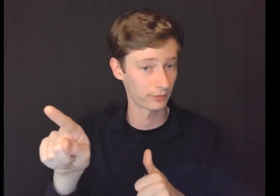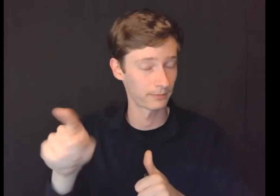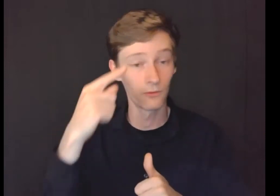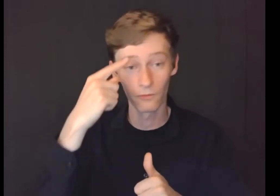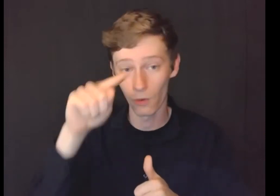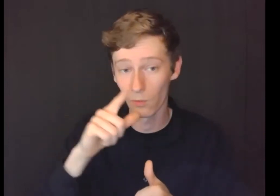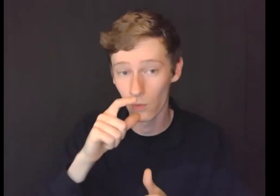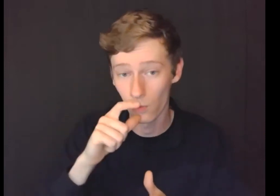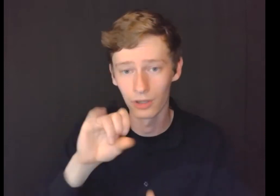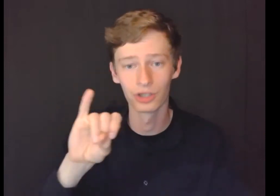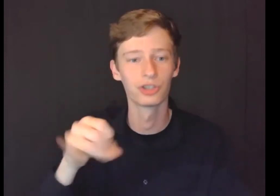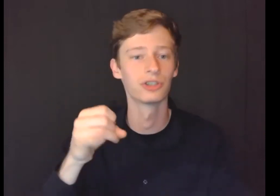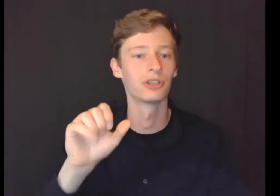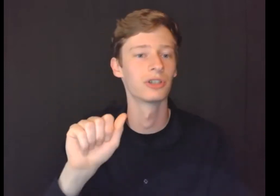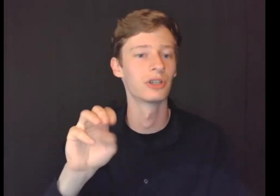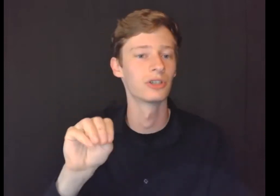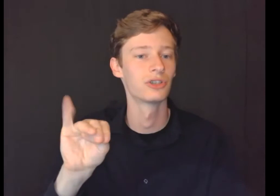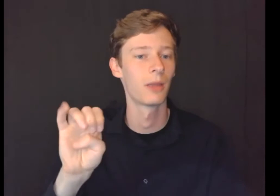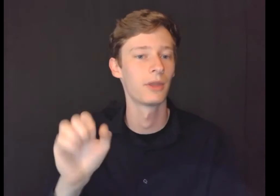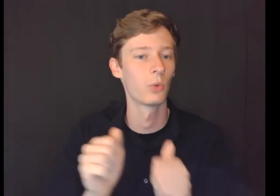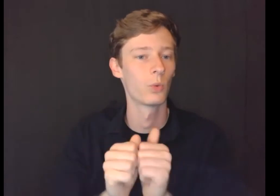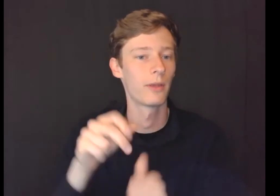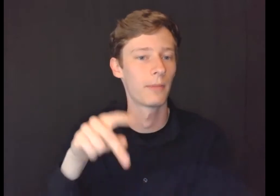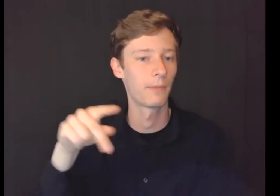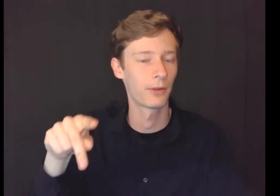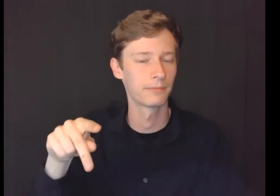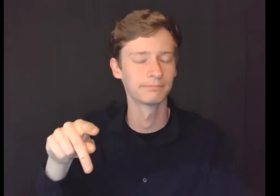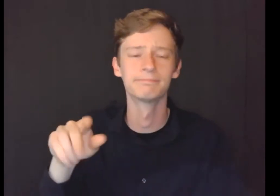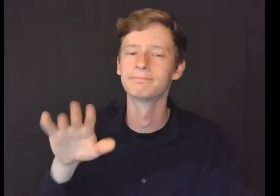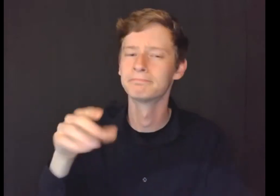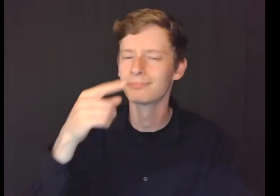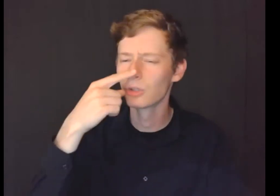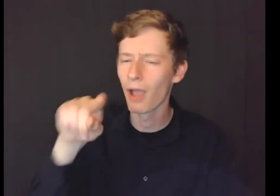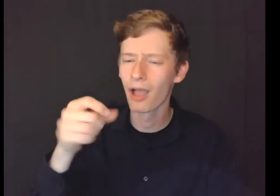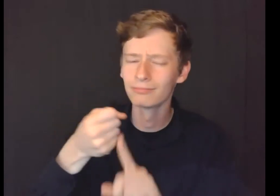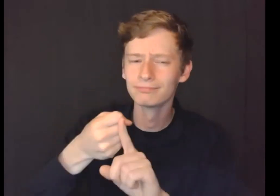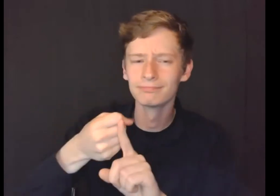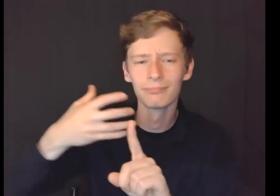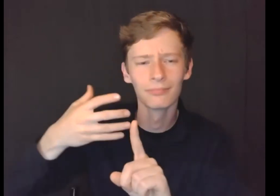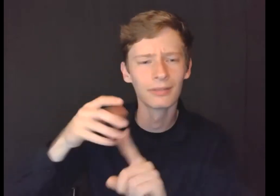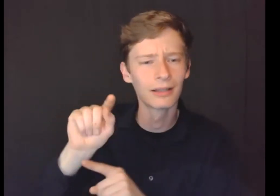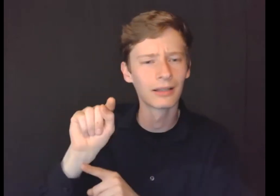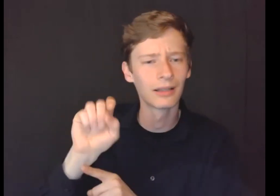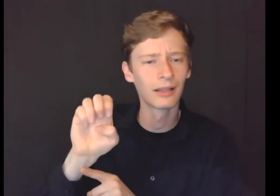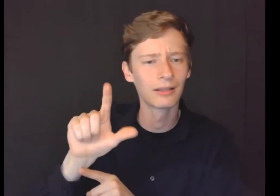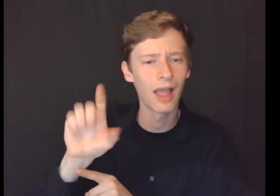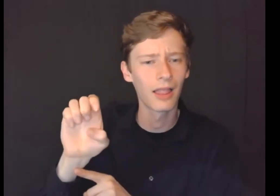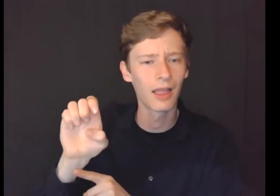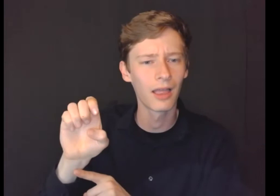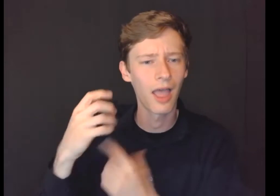Jamie with Planned Parenthood. Can you please share more about telehealth abortion and how it